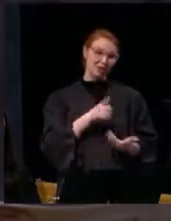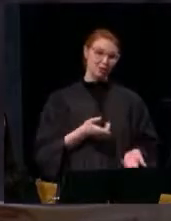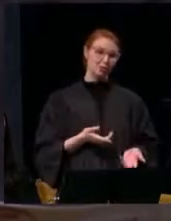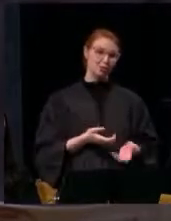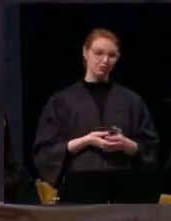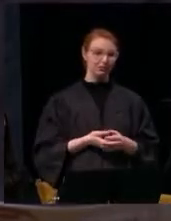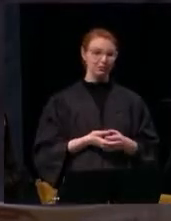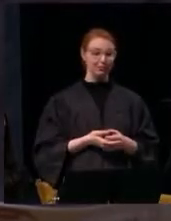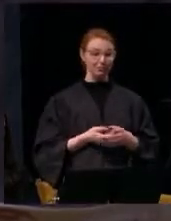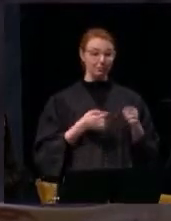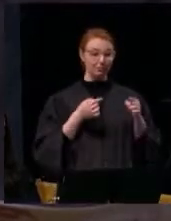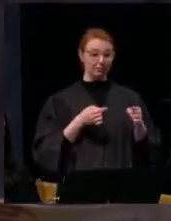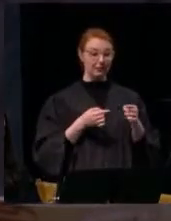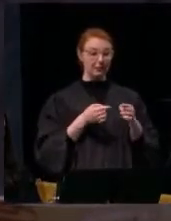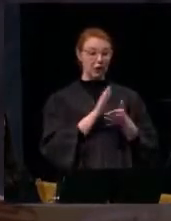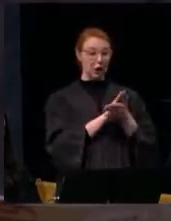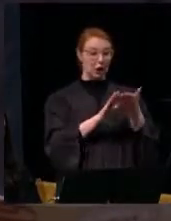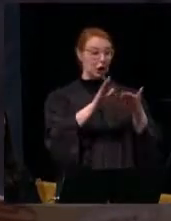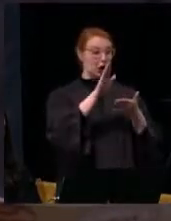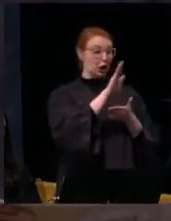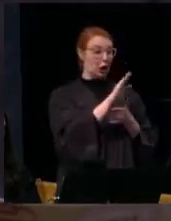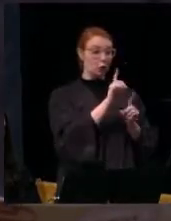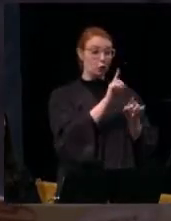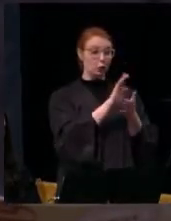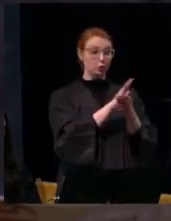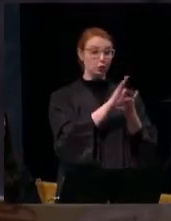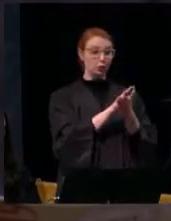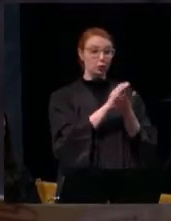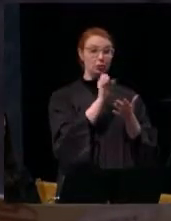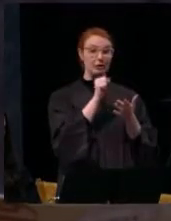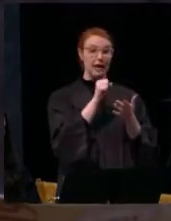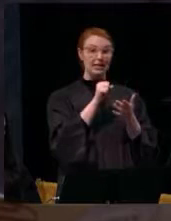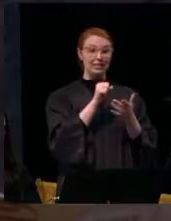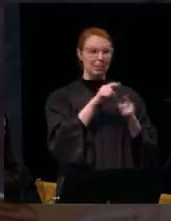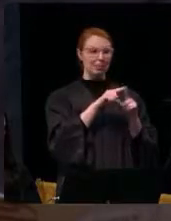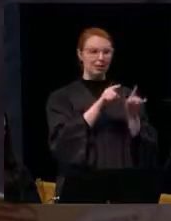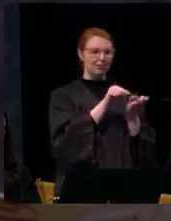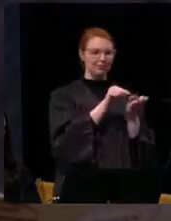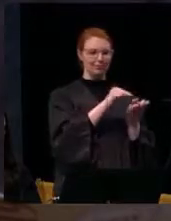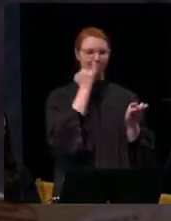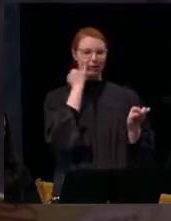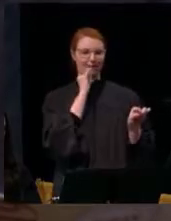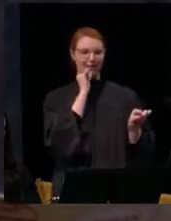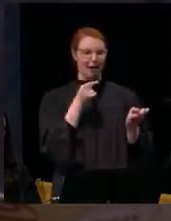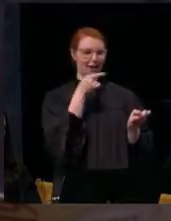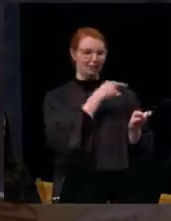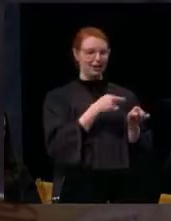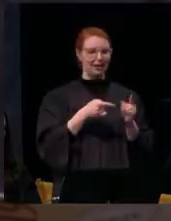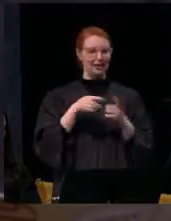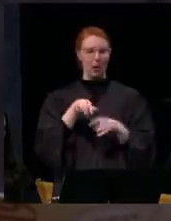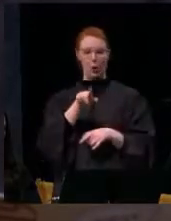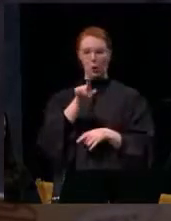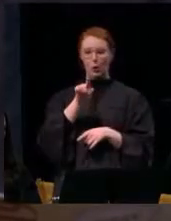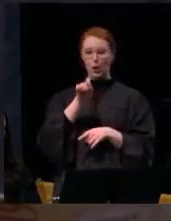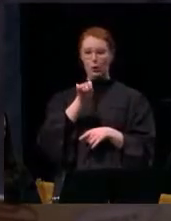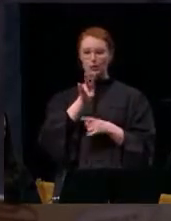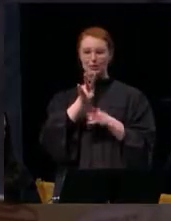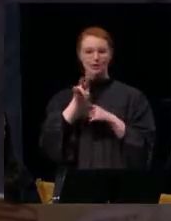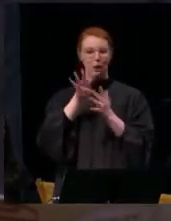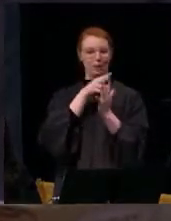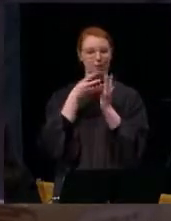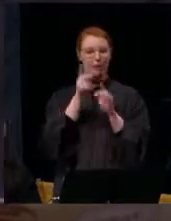Outside of any potential collegiate activities, I don't foresee many of us needing to know that number 107 on the periodic table is borium.